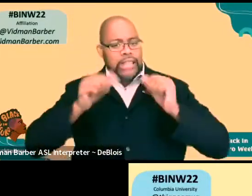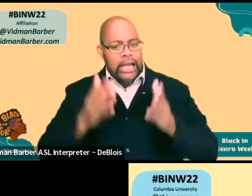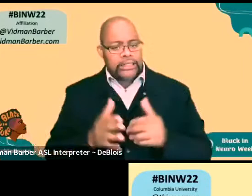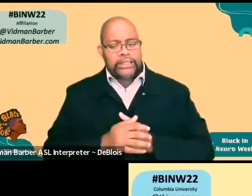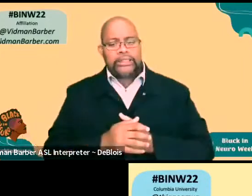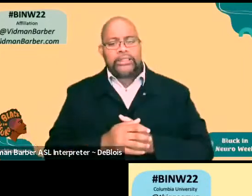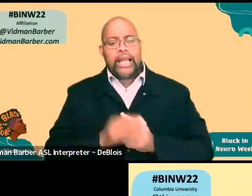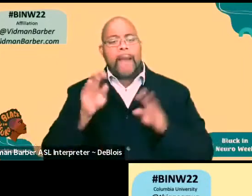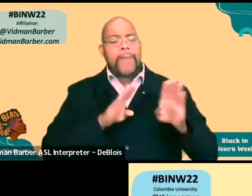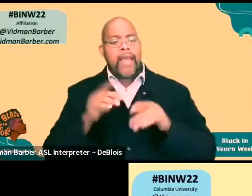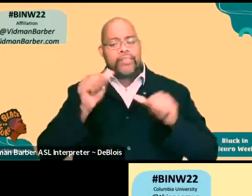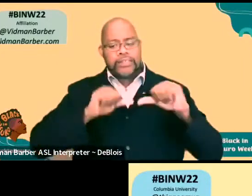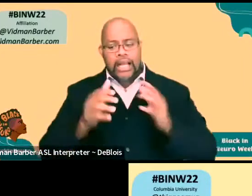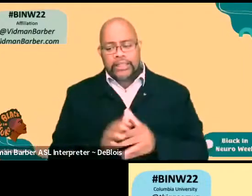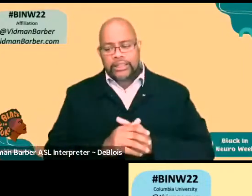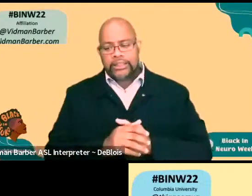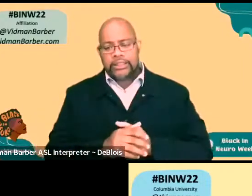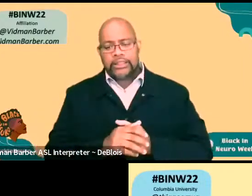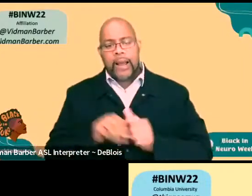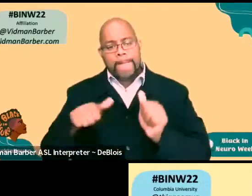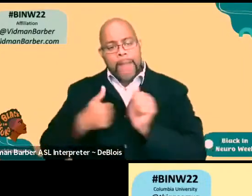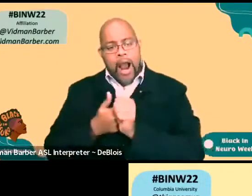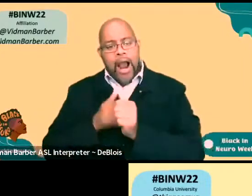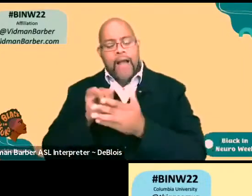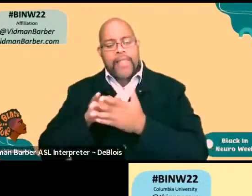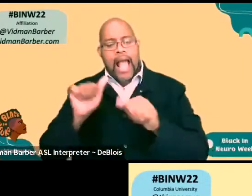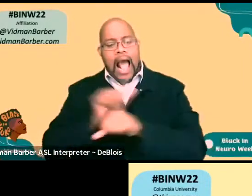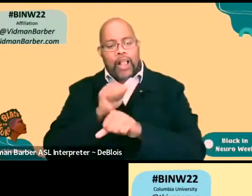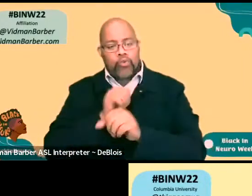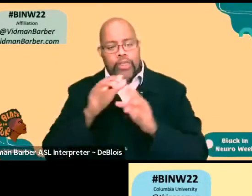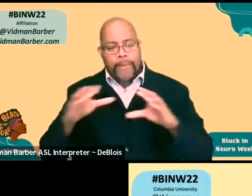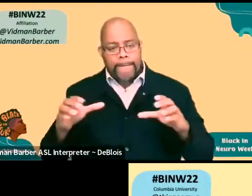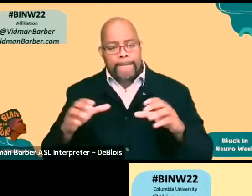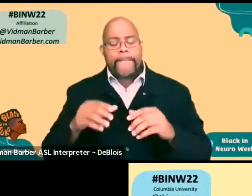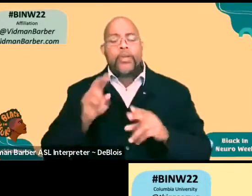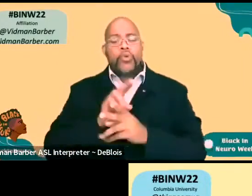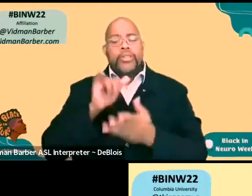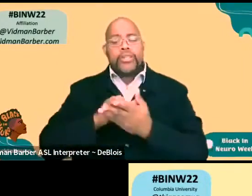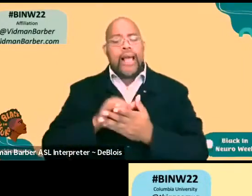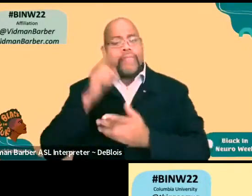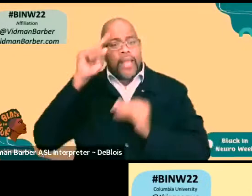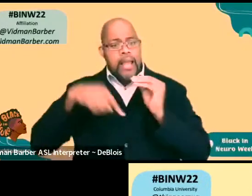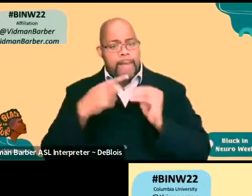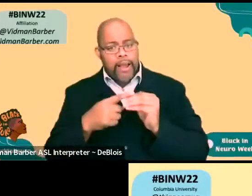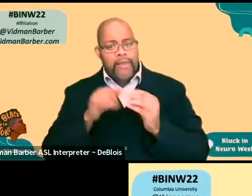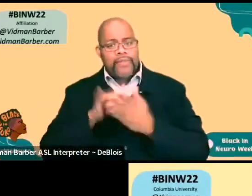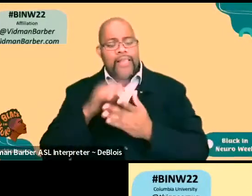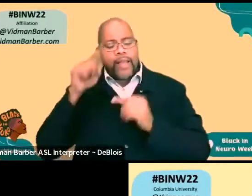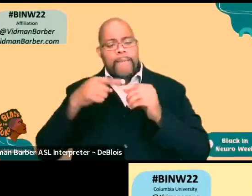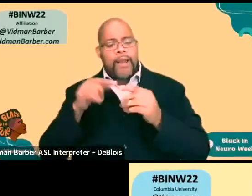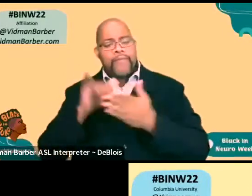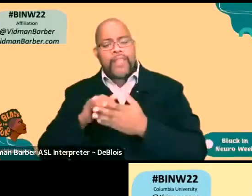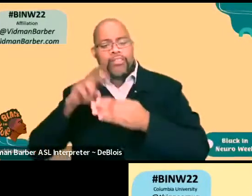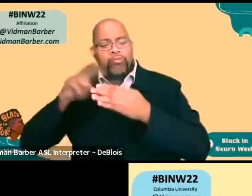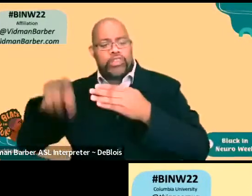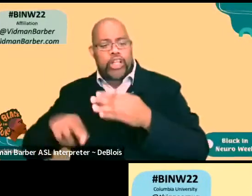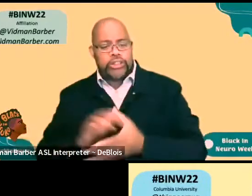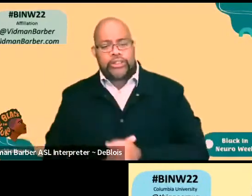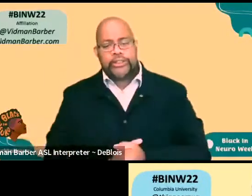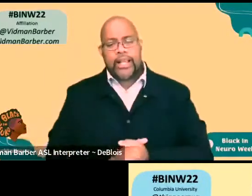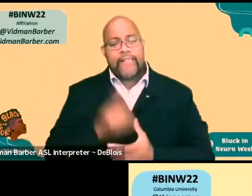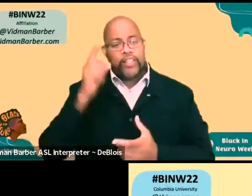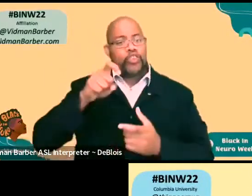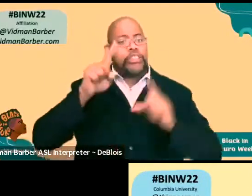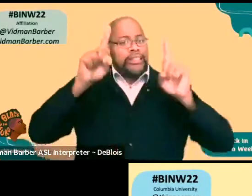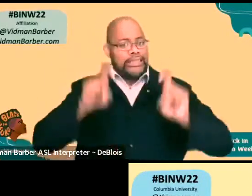and behavioral scientists behind the algorithms and using them and thinking about them and thinking about the outcomes. And I think you